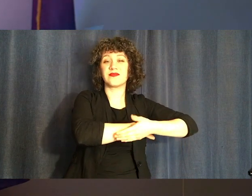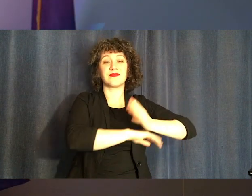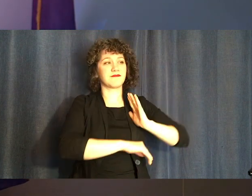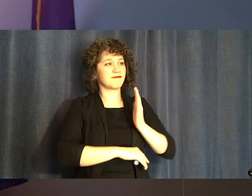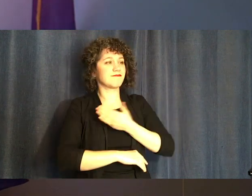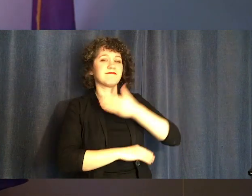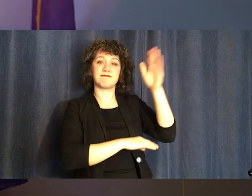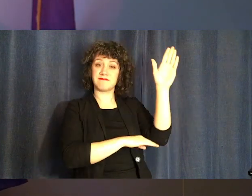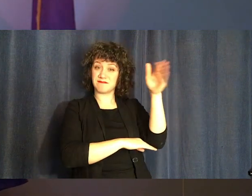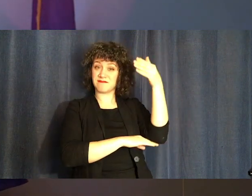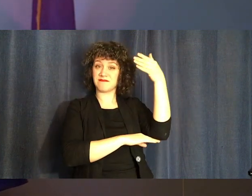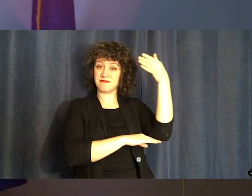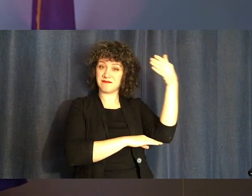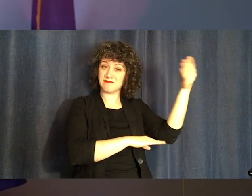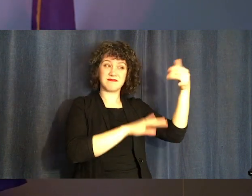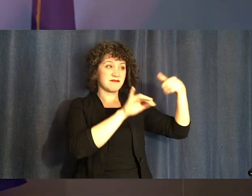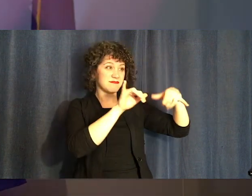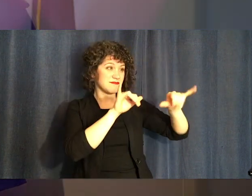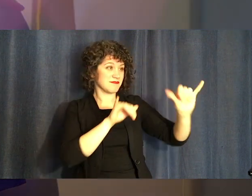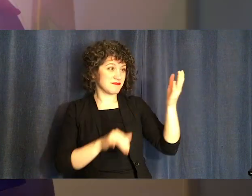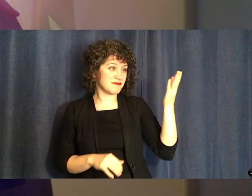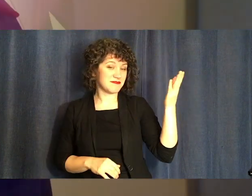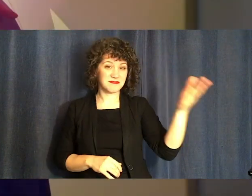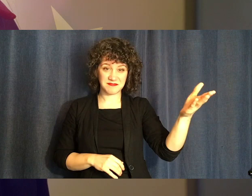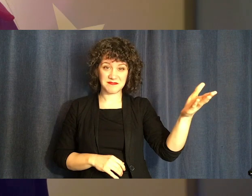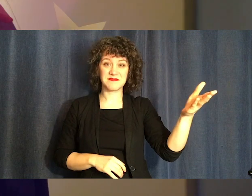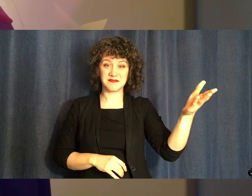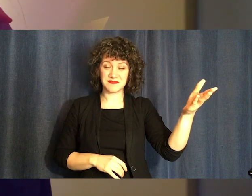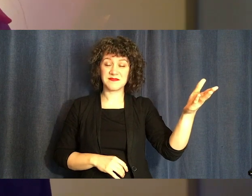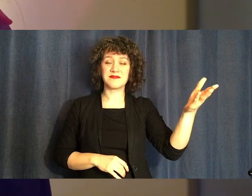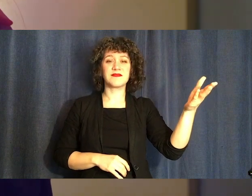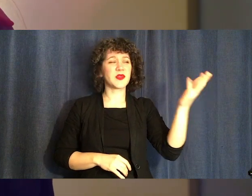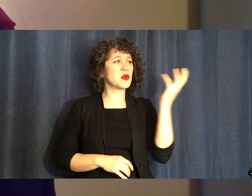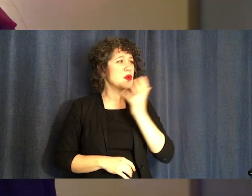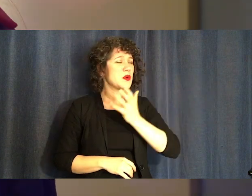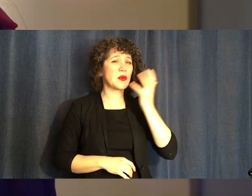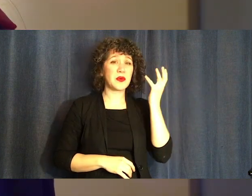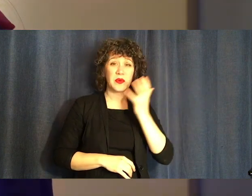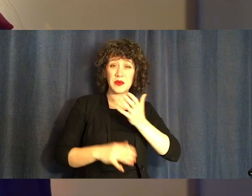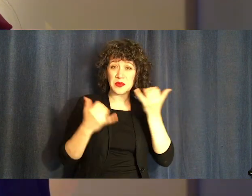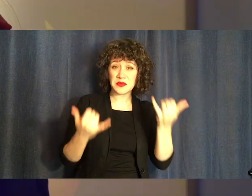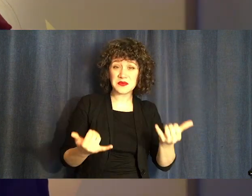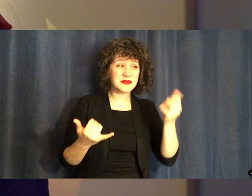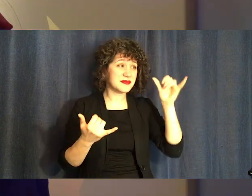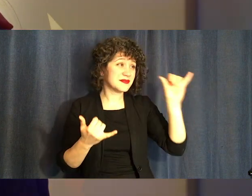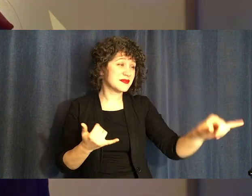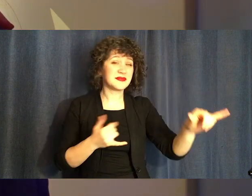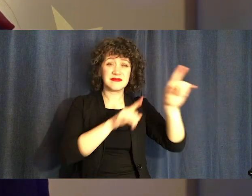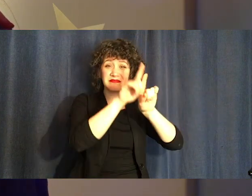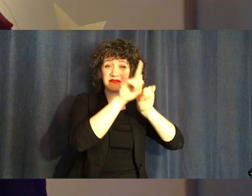night that our flag was still there. Oh, say